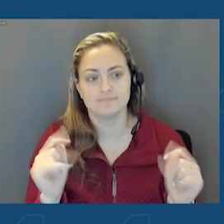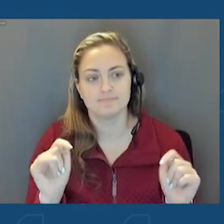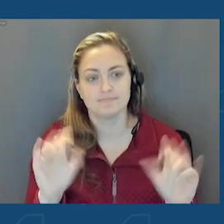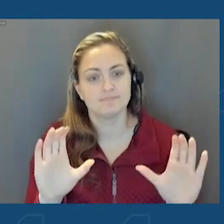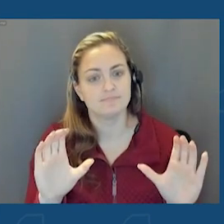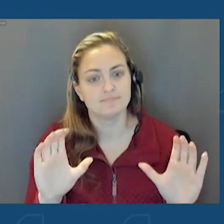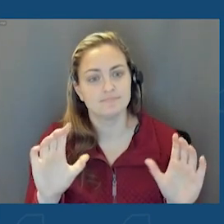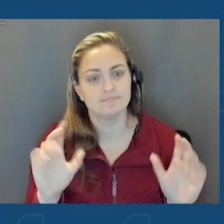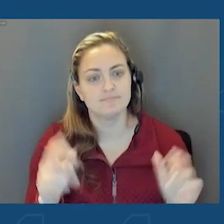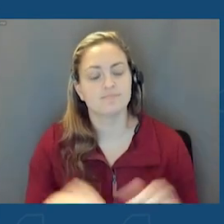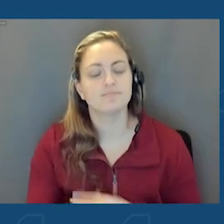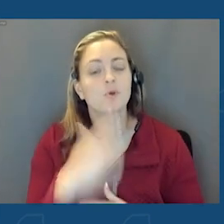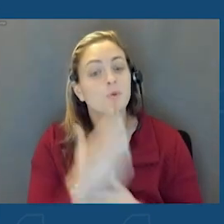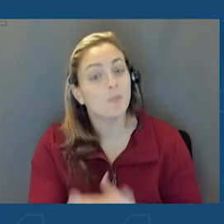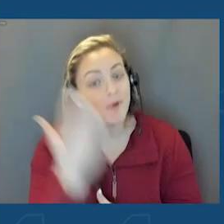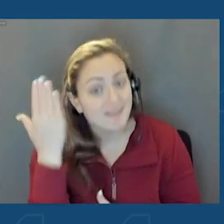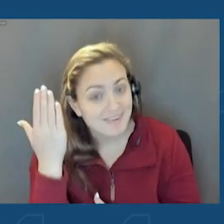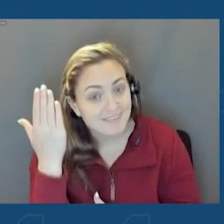Good morning.